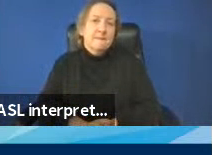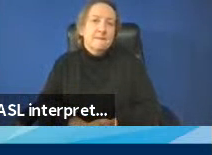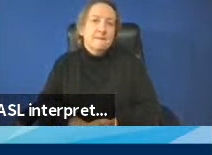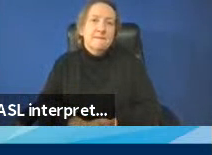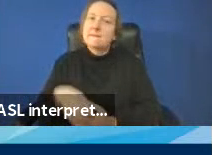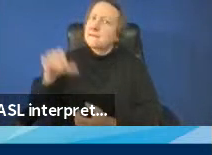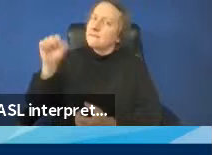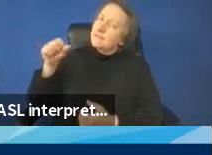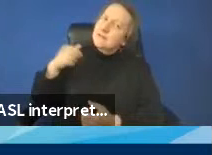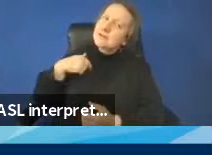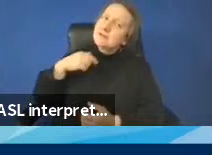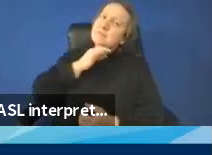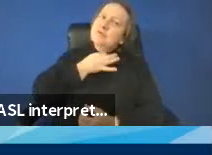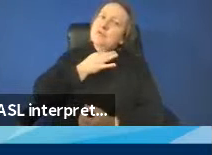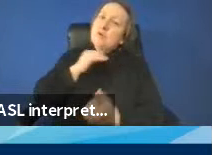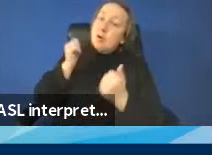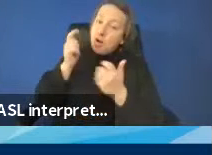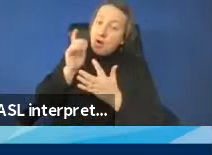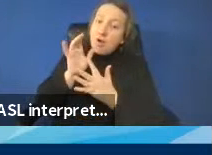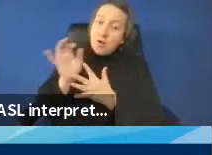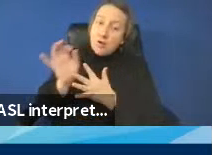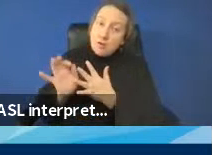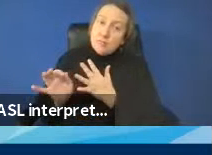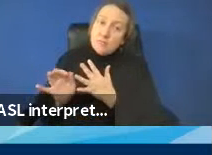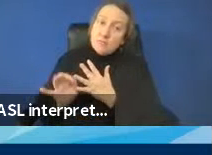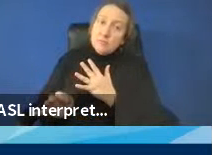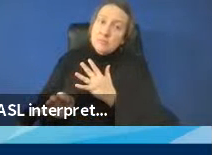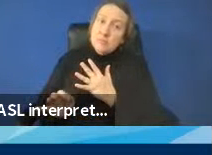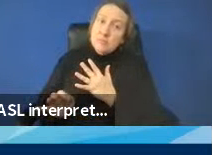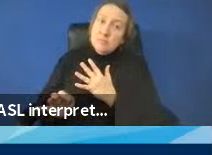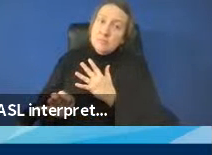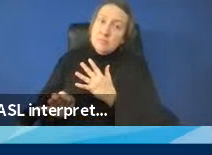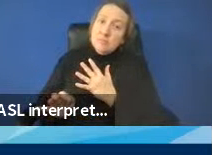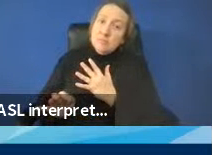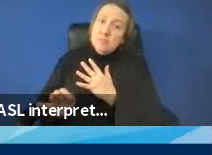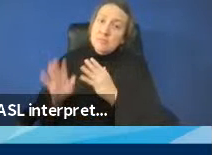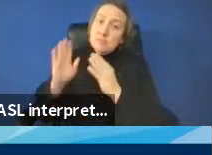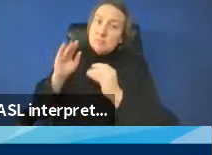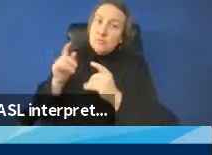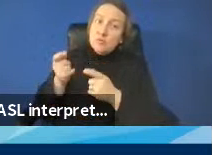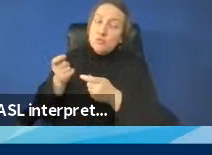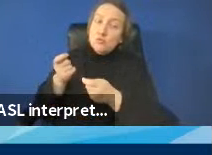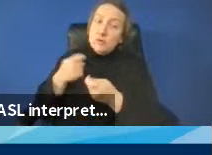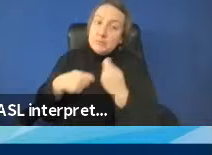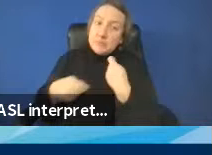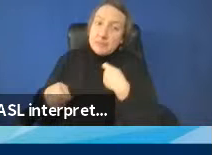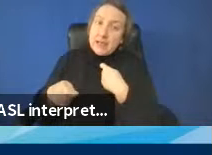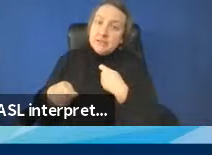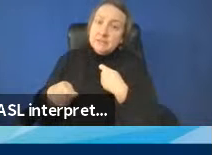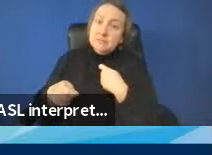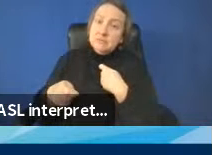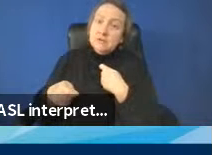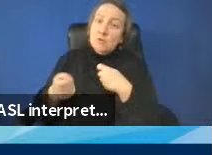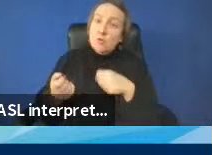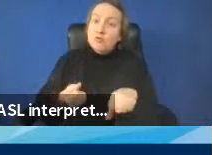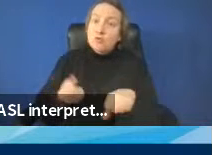Yes, I was just curious, do all the options anticipate the replacement or the removal of the existing I-5 bridge?